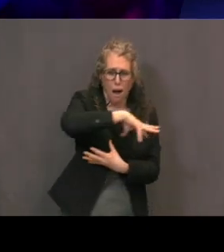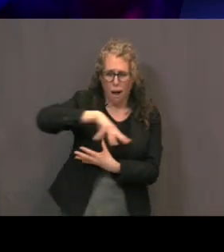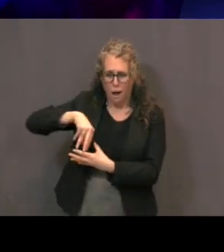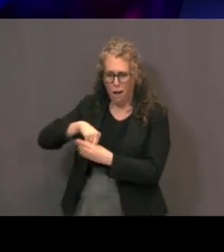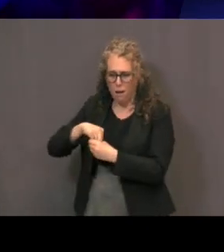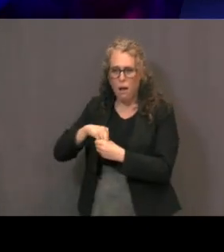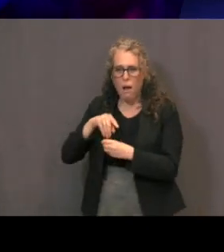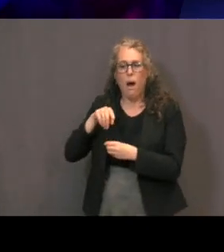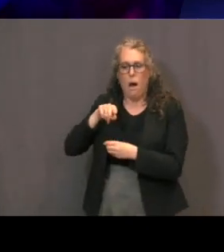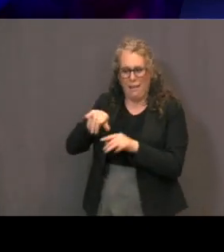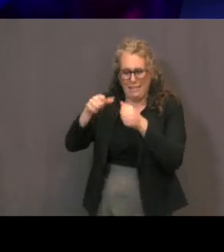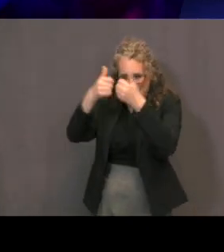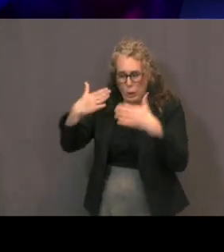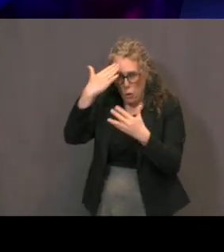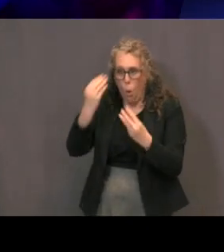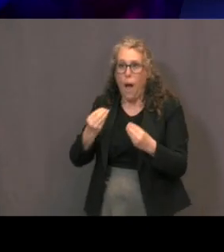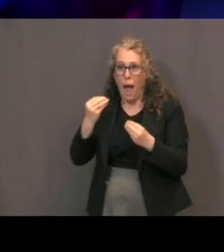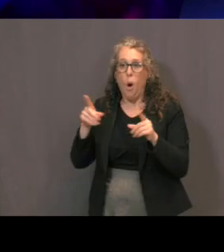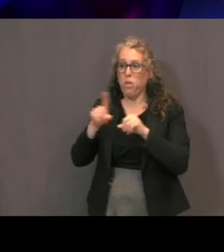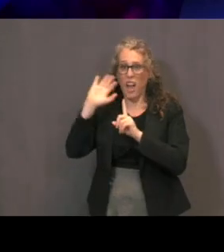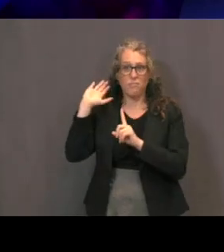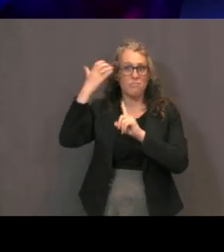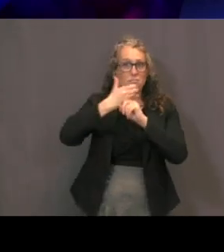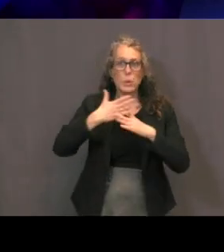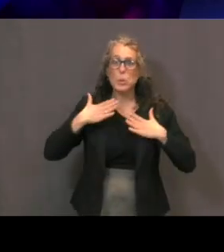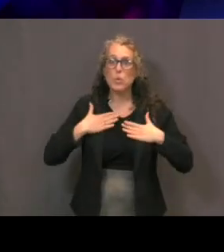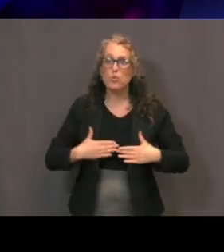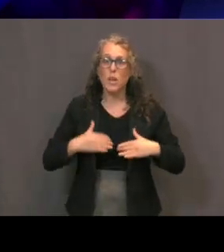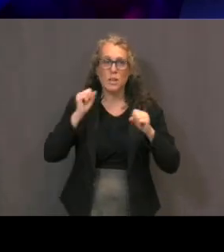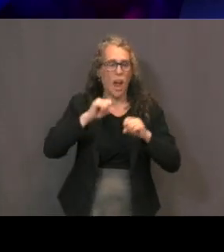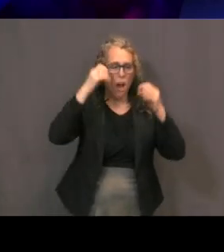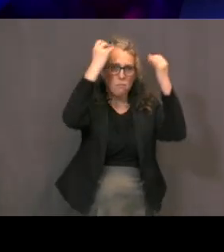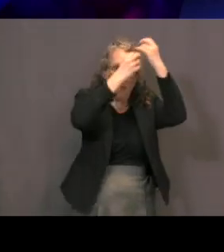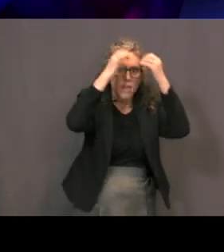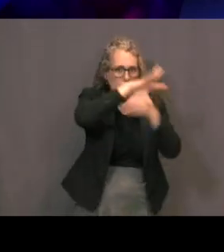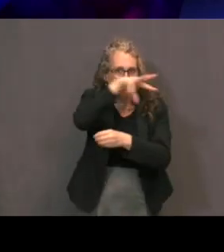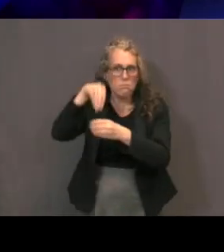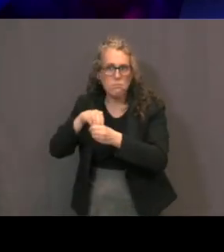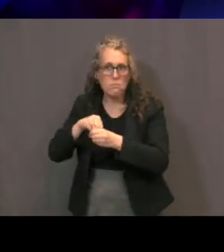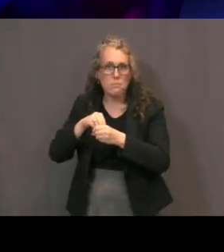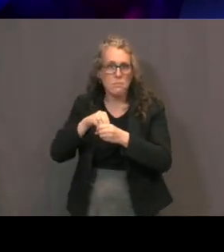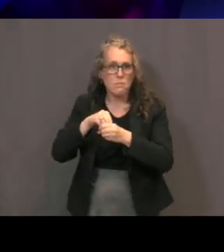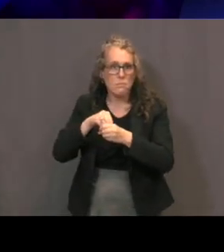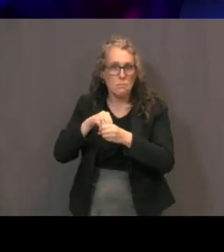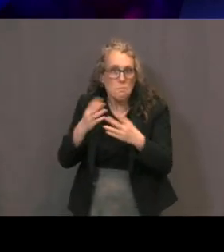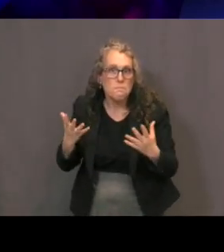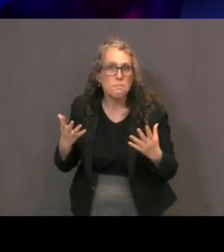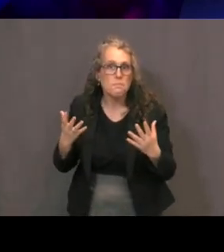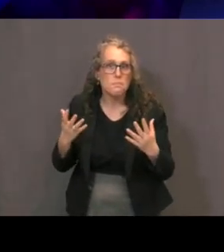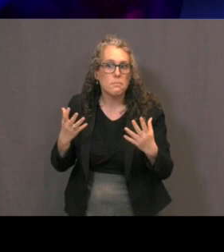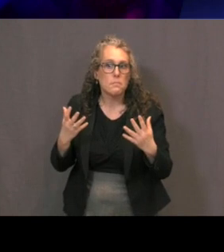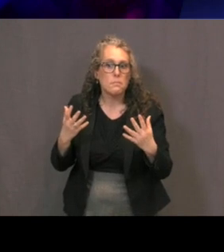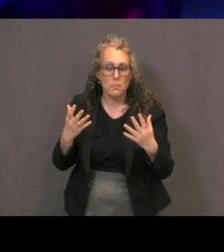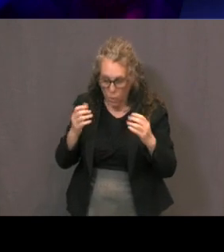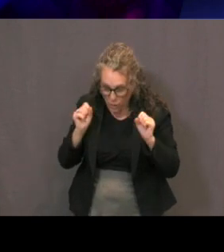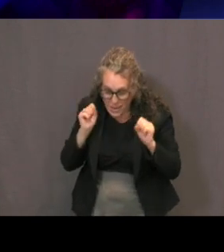world and in principle experience much of what biological beings and humans experience, that can interact